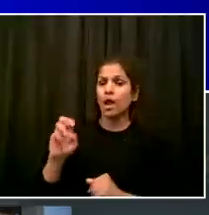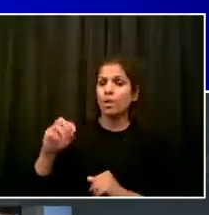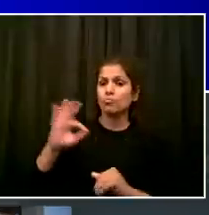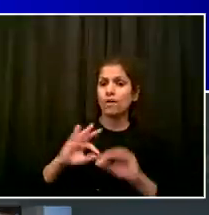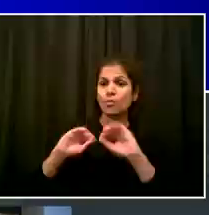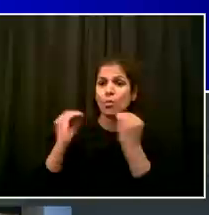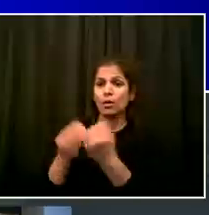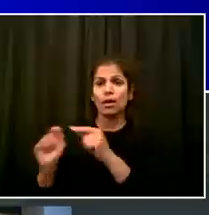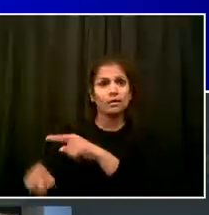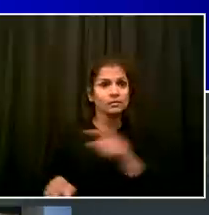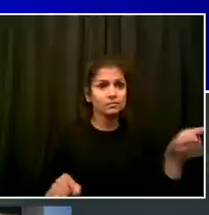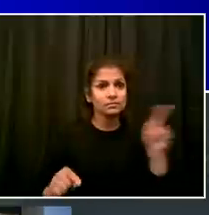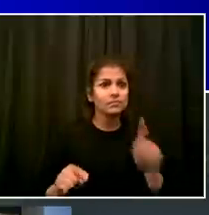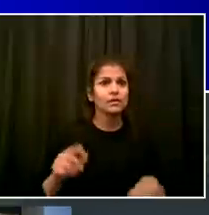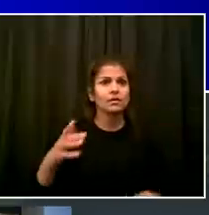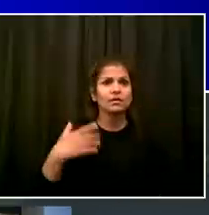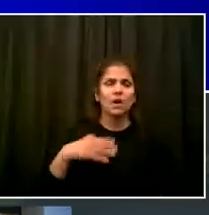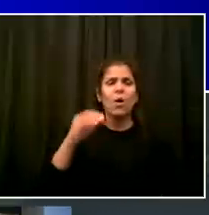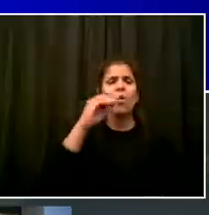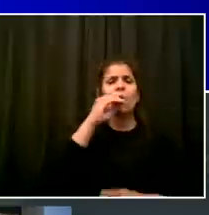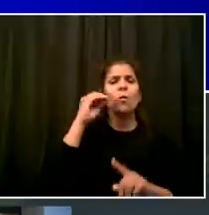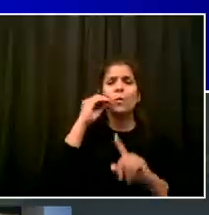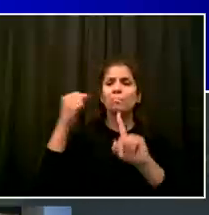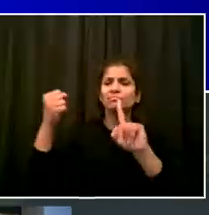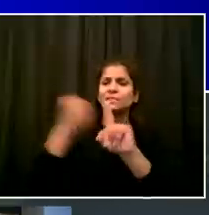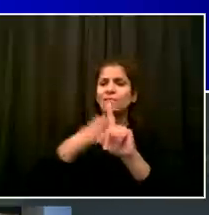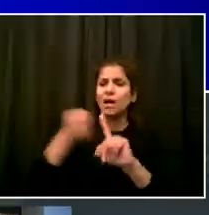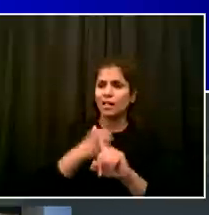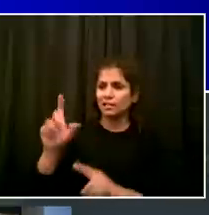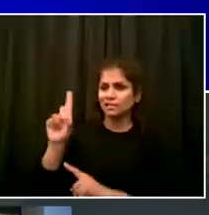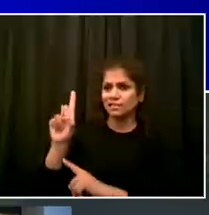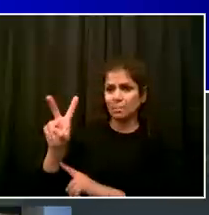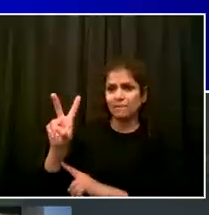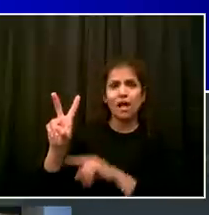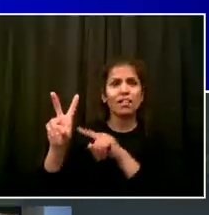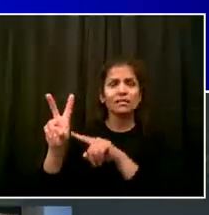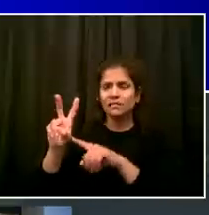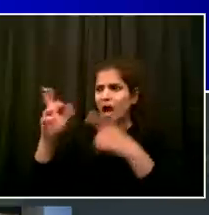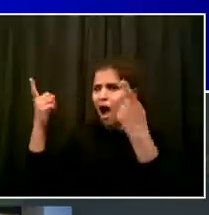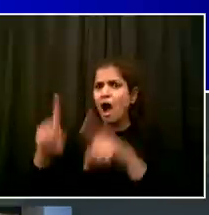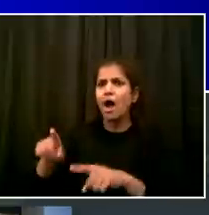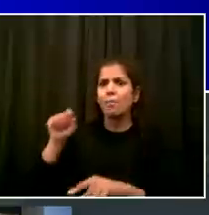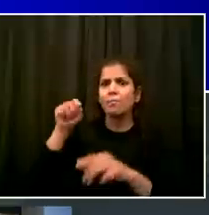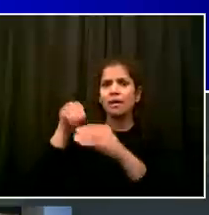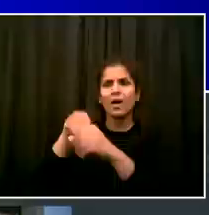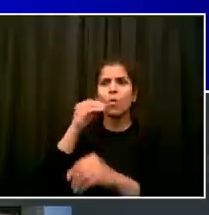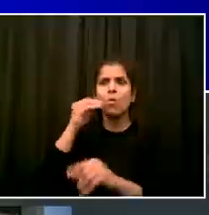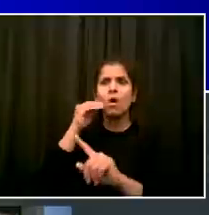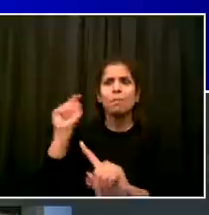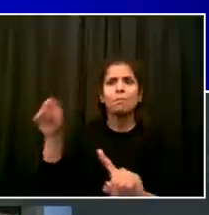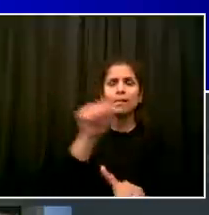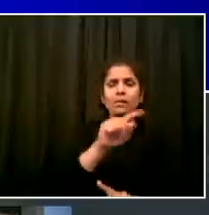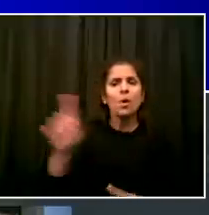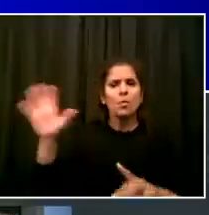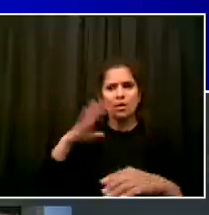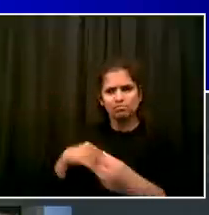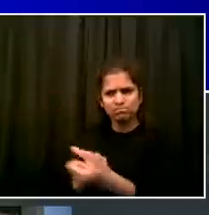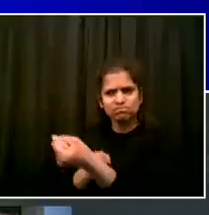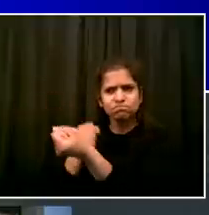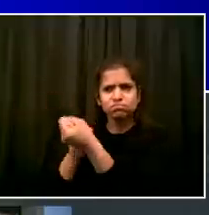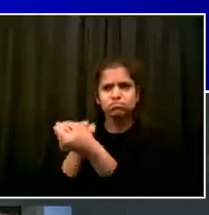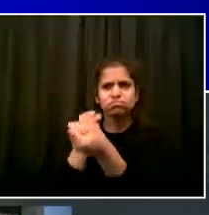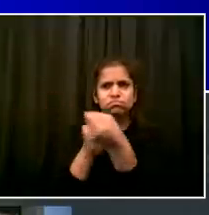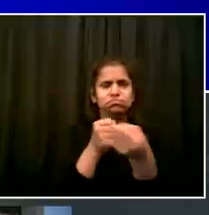these amazing nonprofit organizations. We have more and better and bigger in this city than anywhere in the country, by far, and it's part of